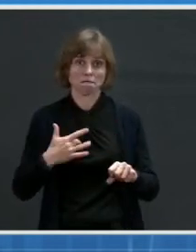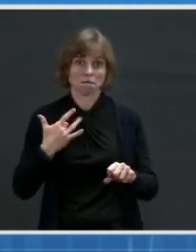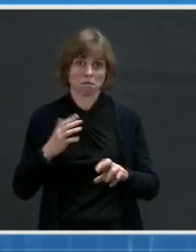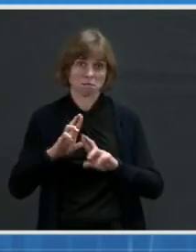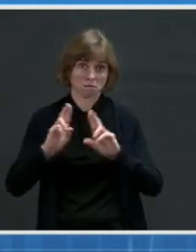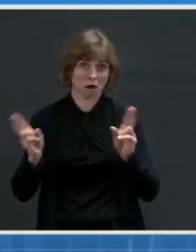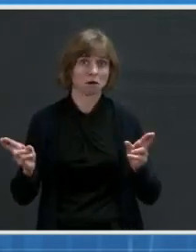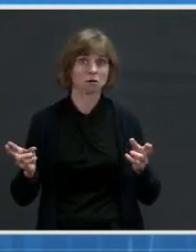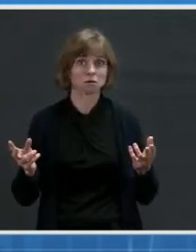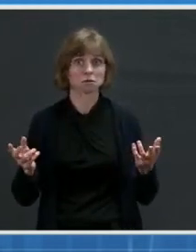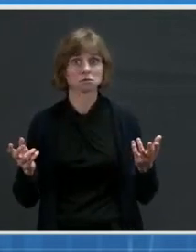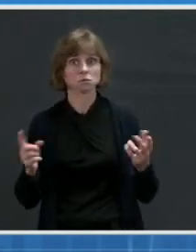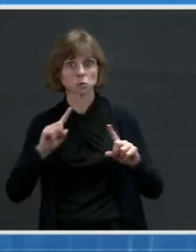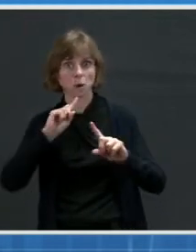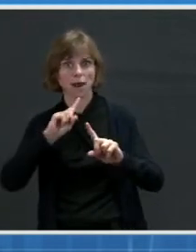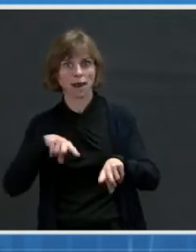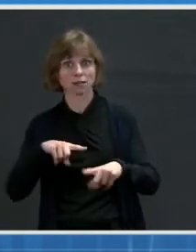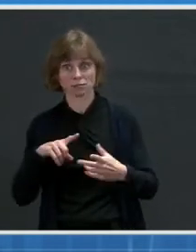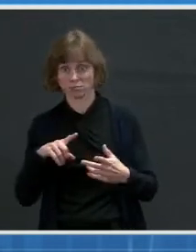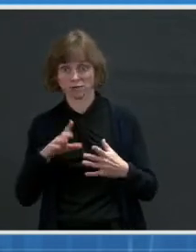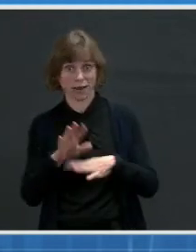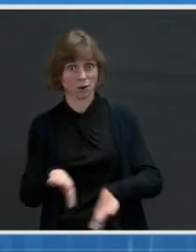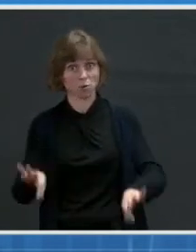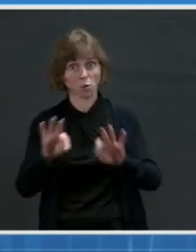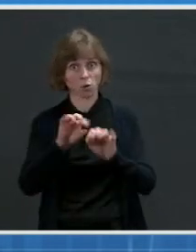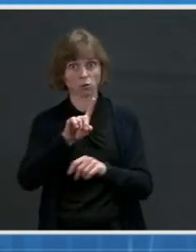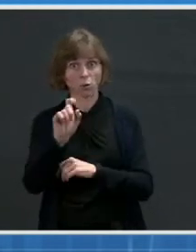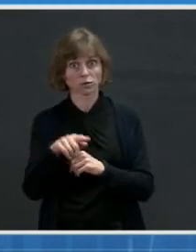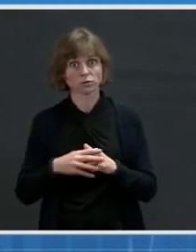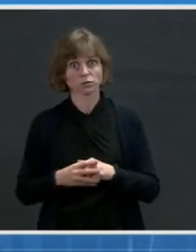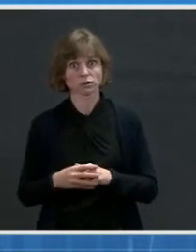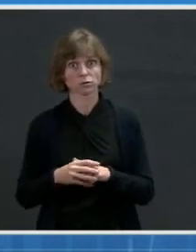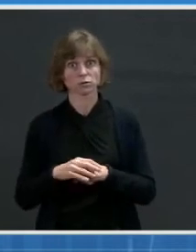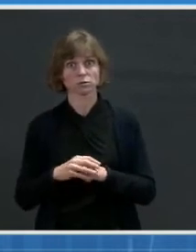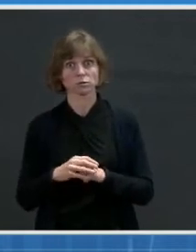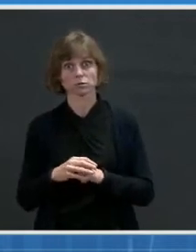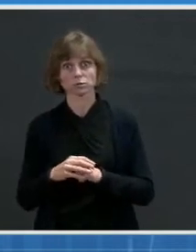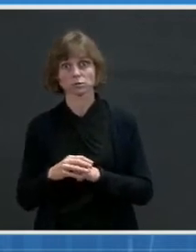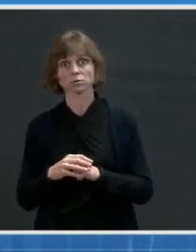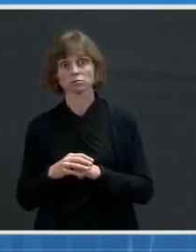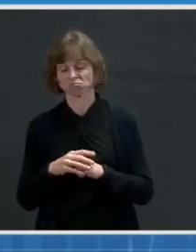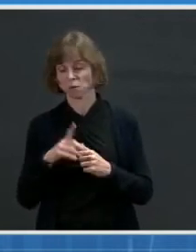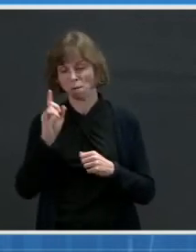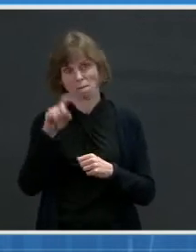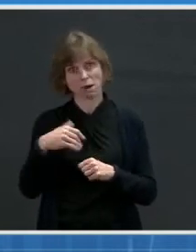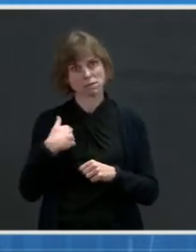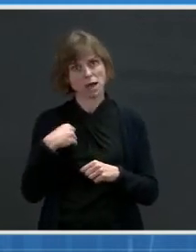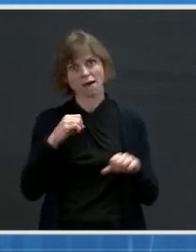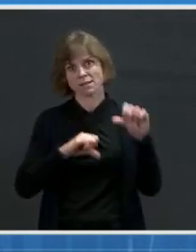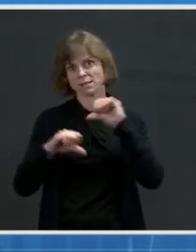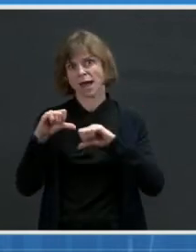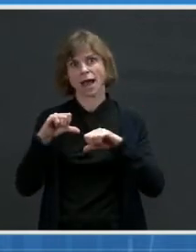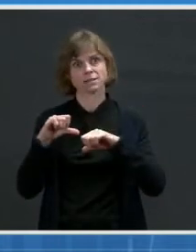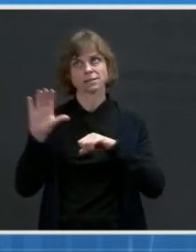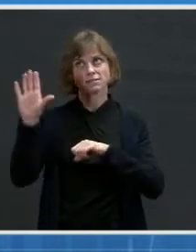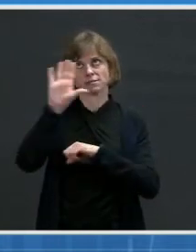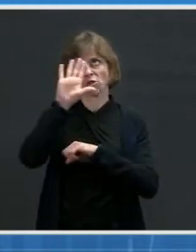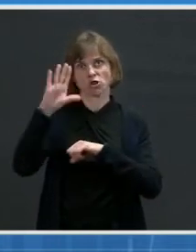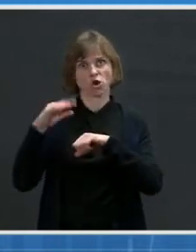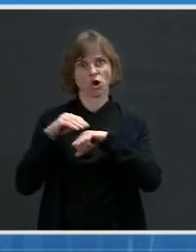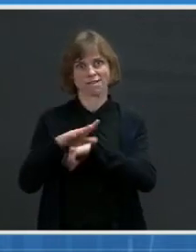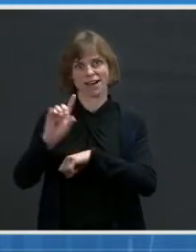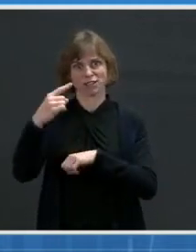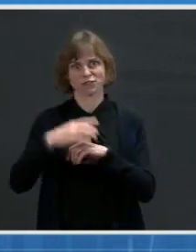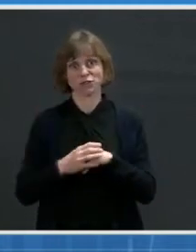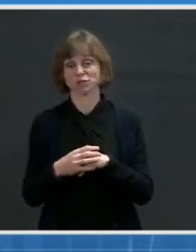to answer, I think, the very relevant questions that we need science's advice on. And again, this is the president's directive to